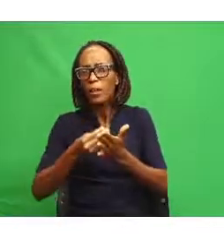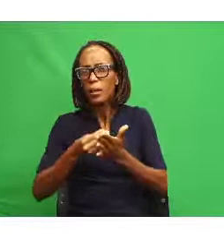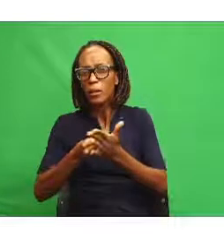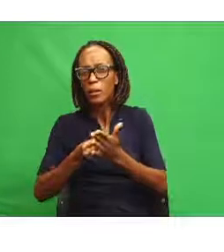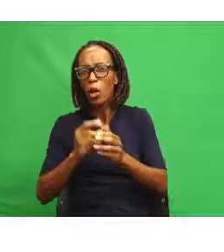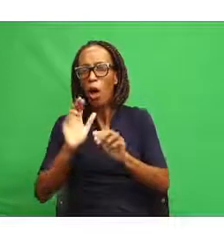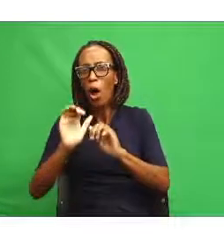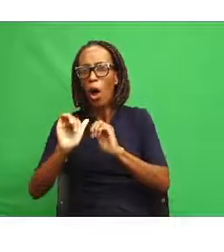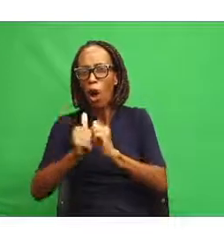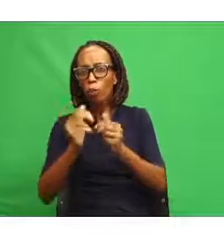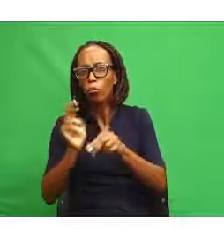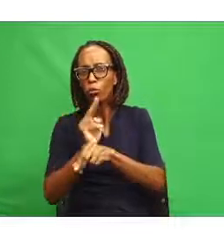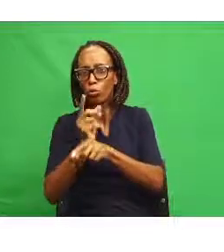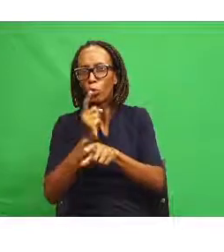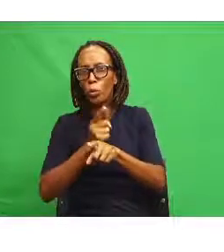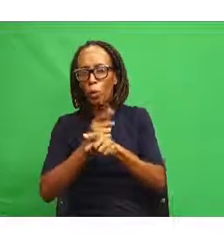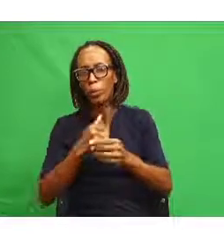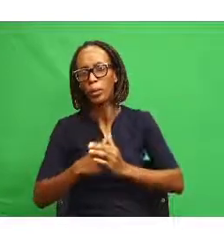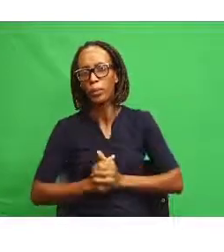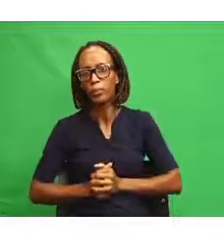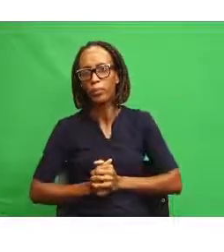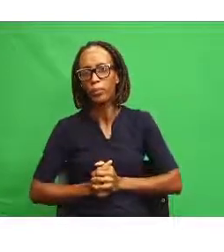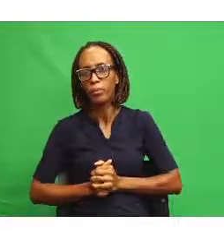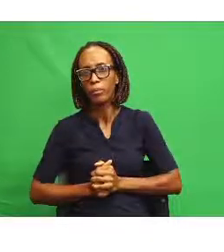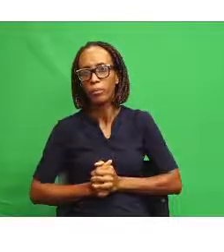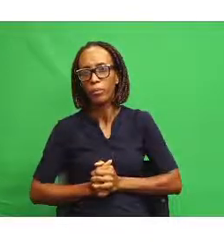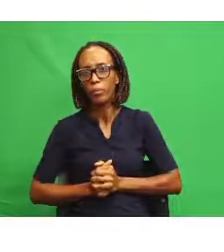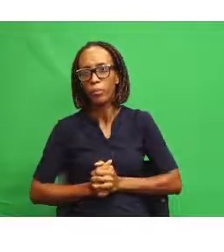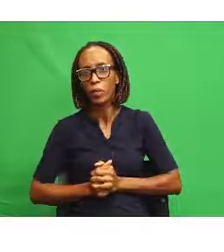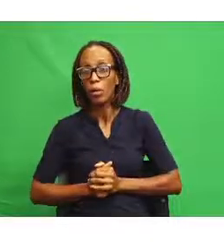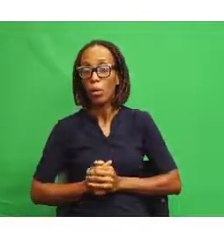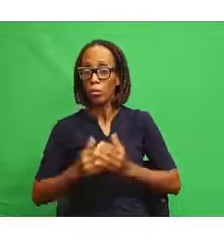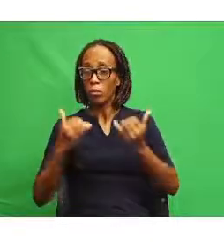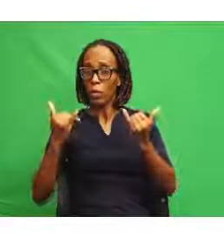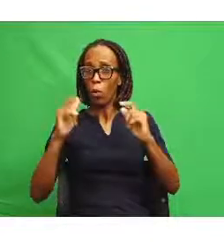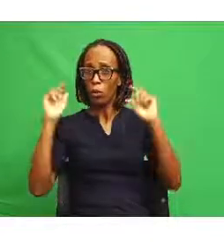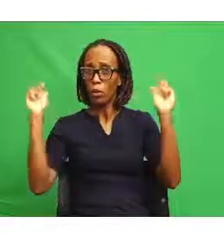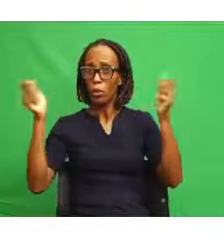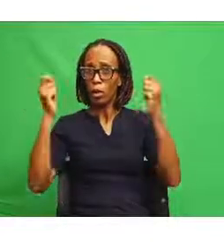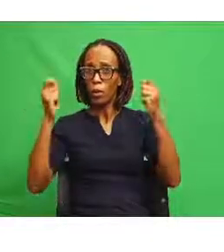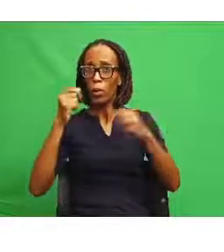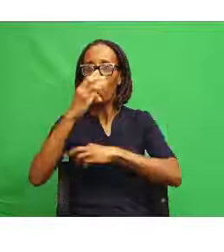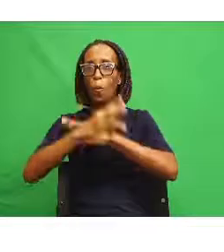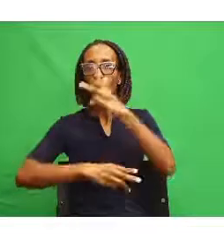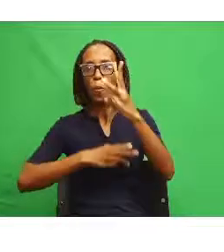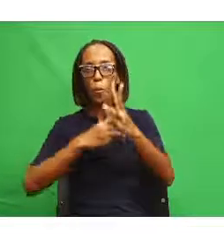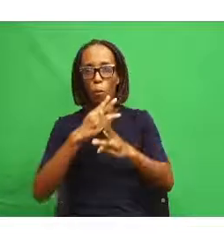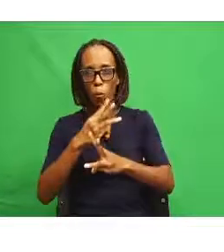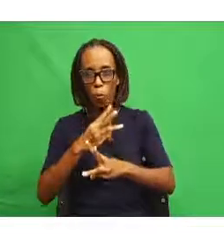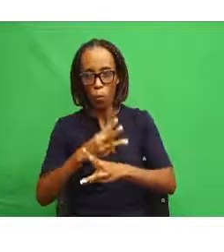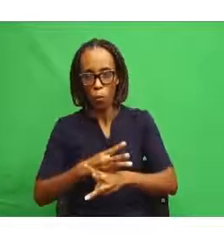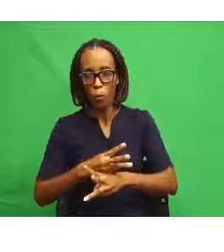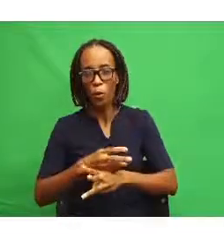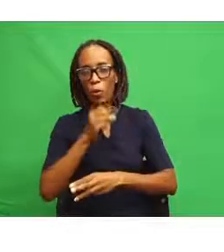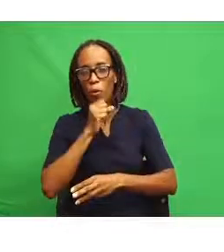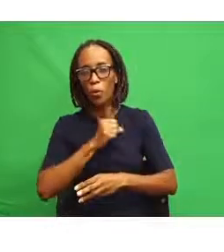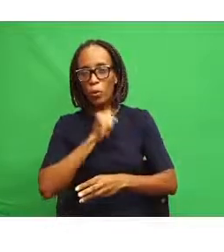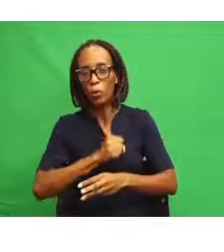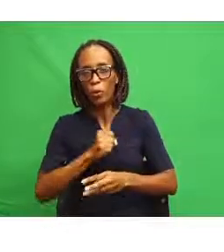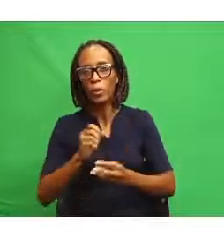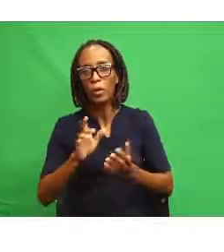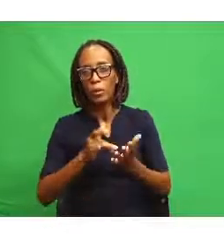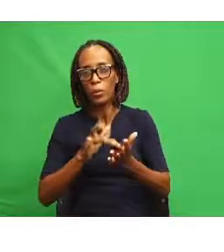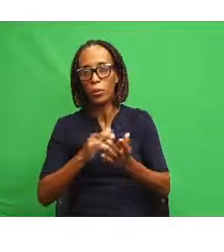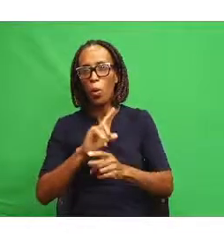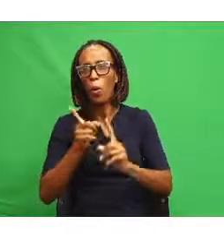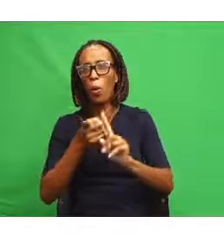to commemorate World Elder Abuse Awareness Day, which was launched on June the 15th, 2006 by